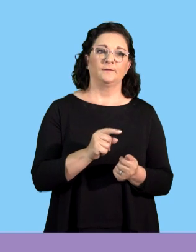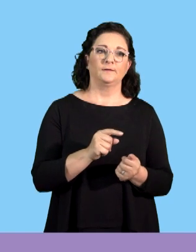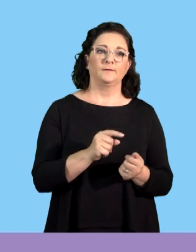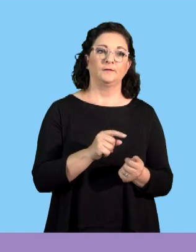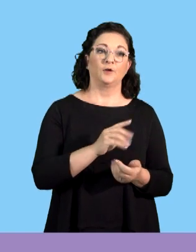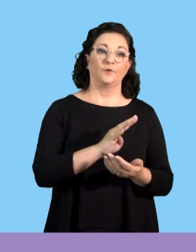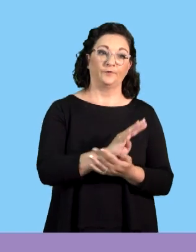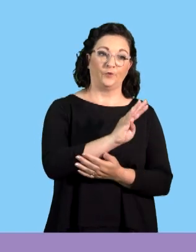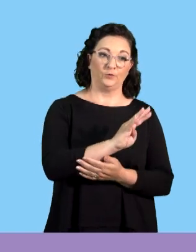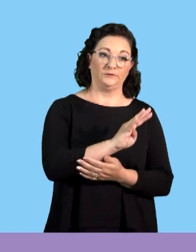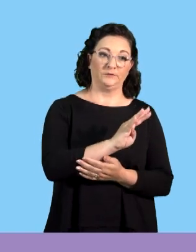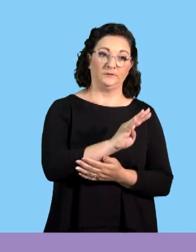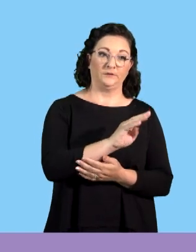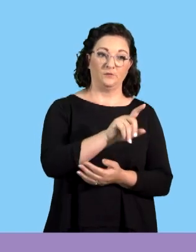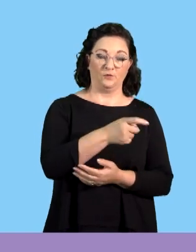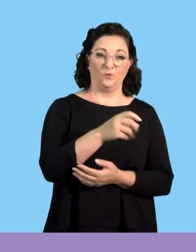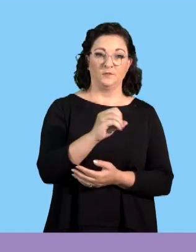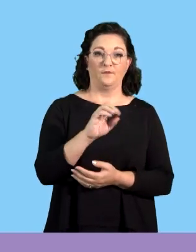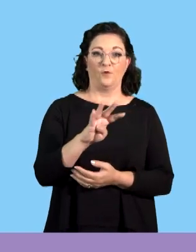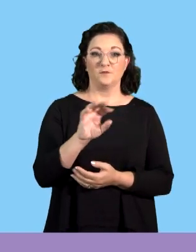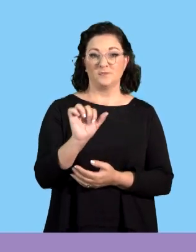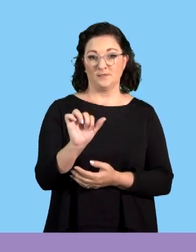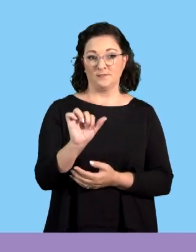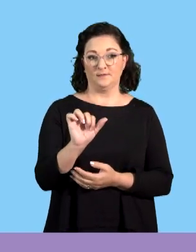sum there, and the solution would be we have